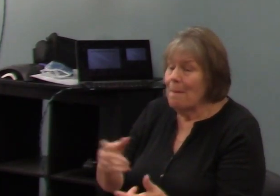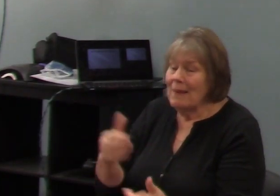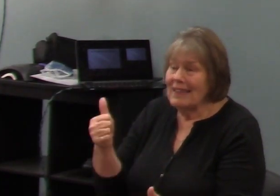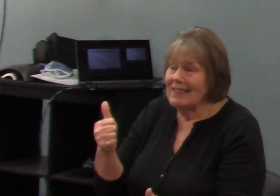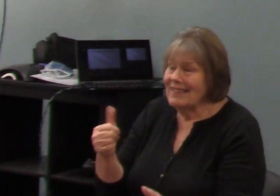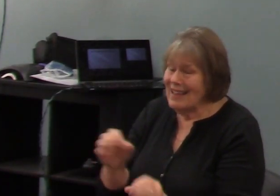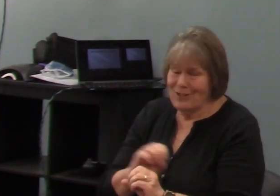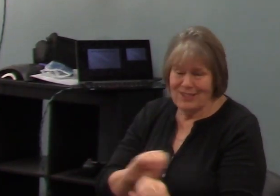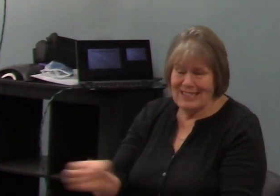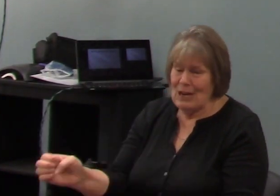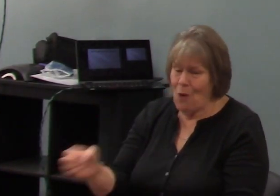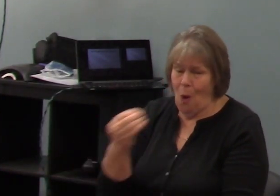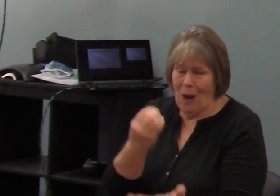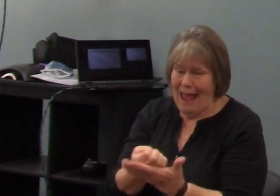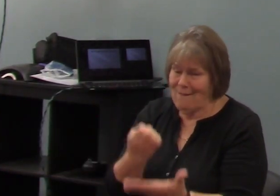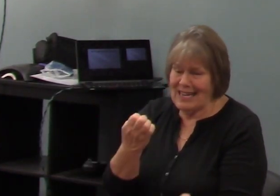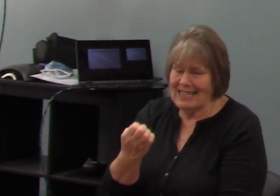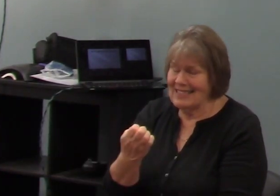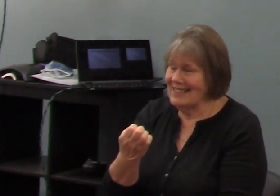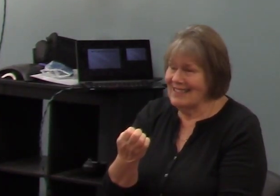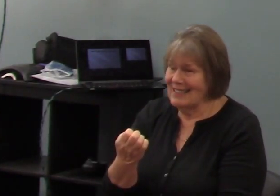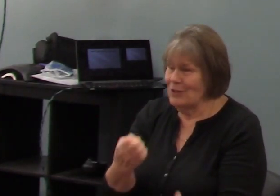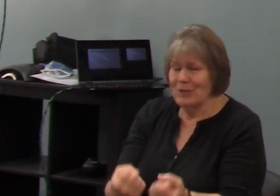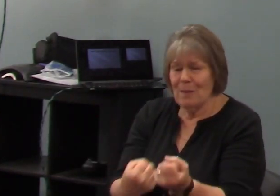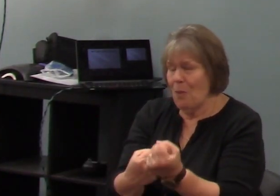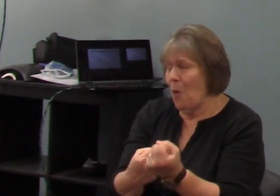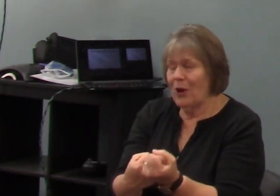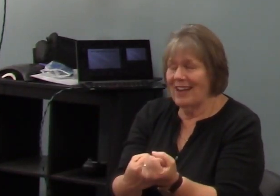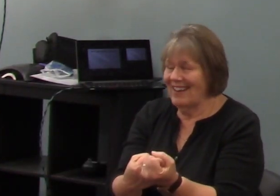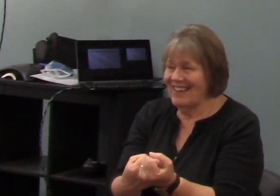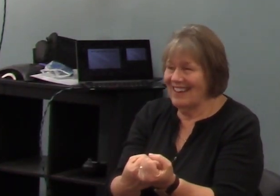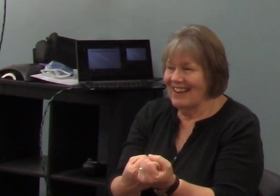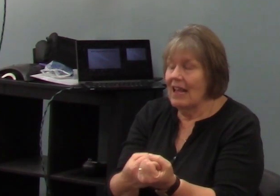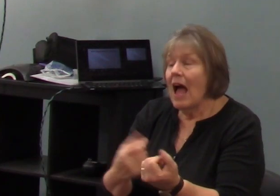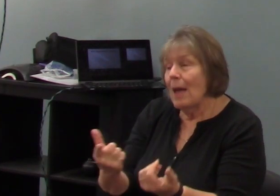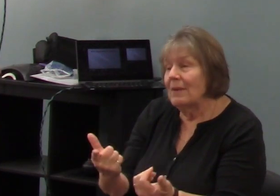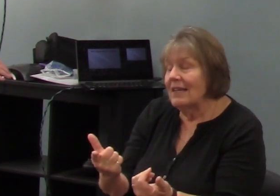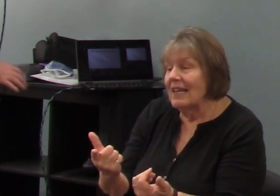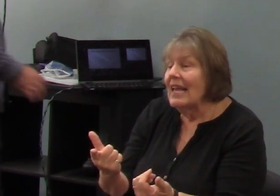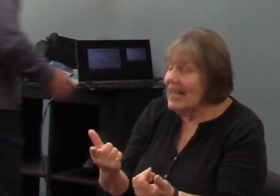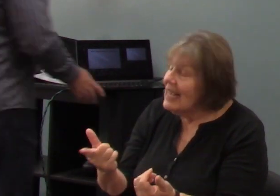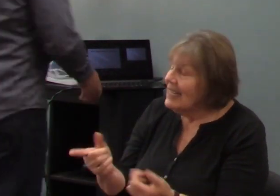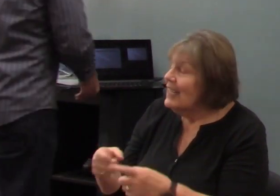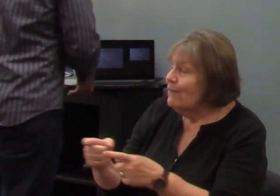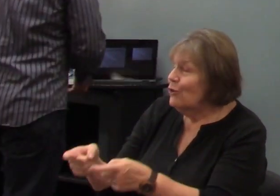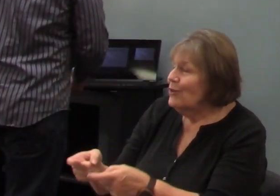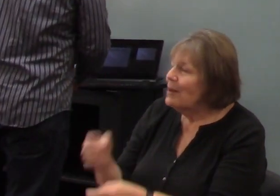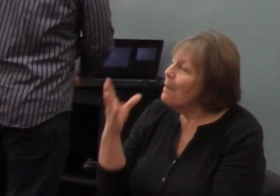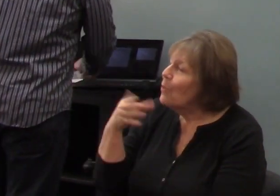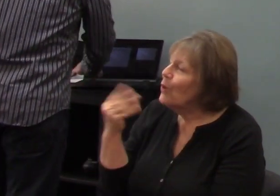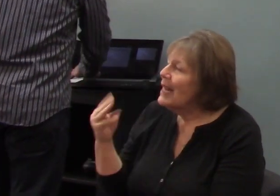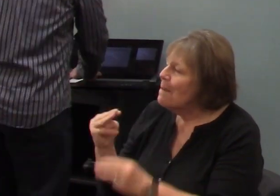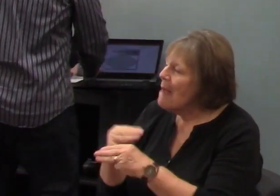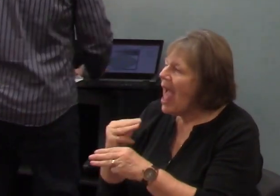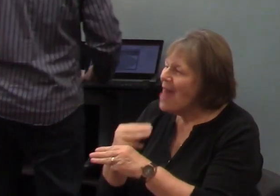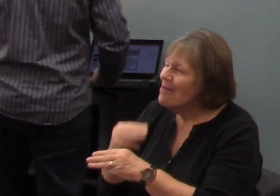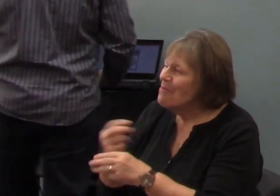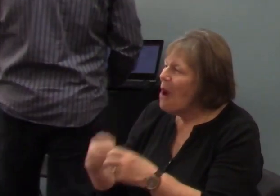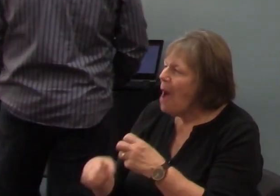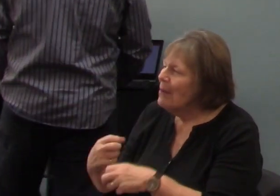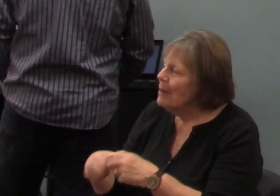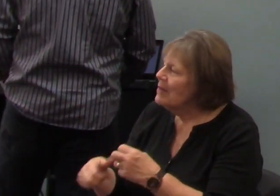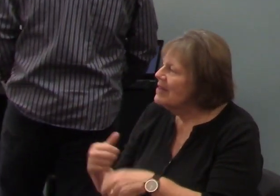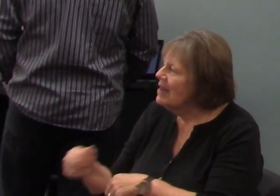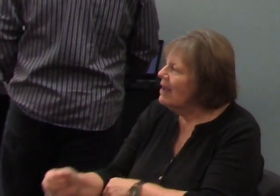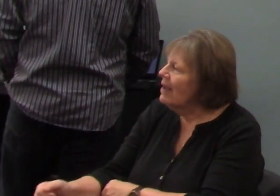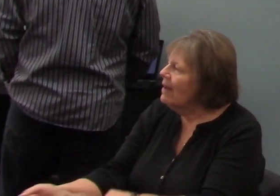ever happened. Though it does make some pretty math problems. So I want to show you that, and we're going to